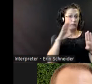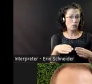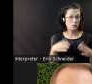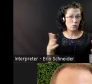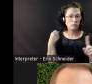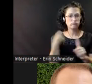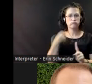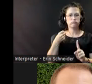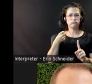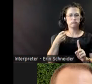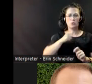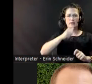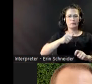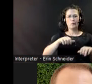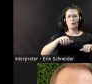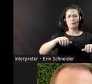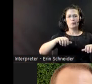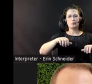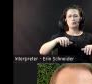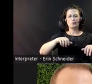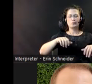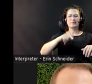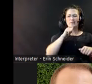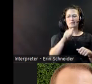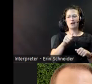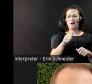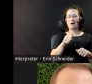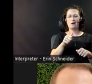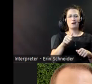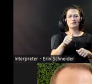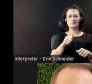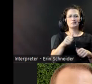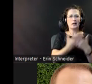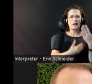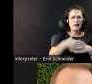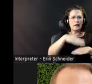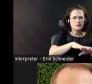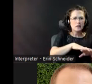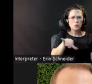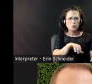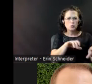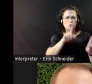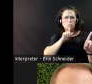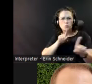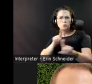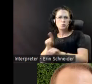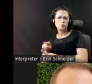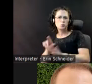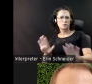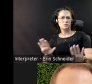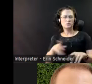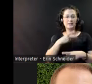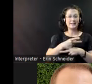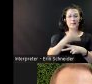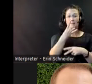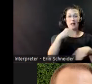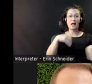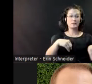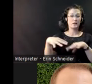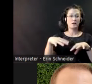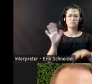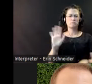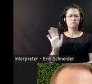as the tactical / operational responder. They're not just reactive, working on tactical and operational things that keep the lights on with all of the words that